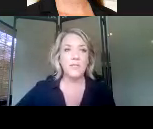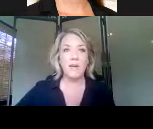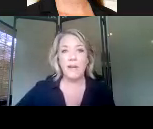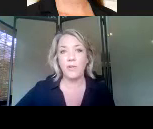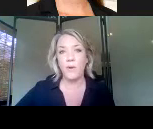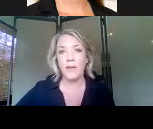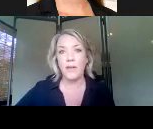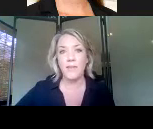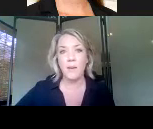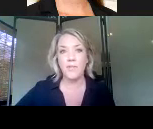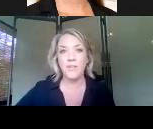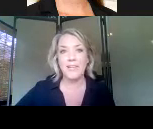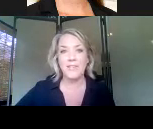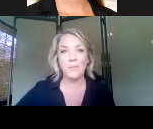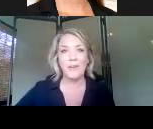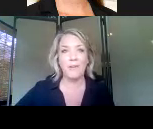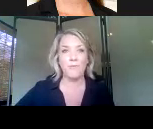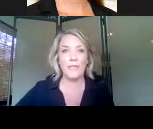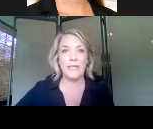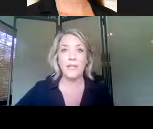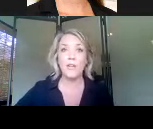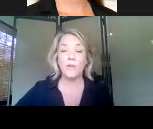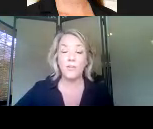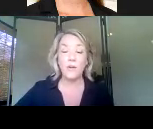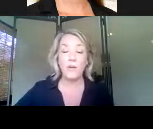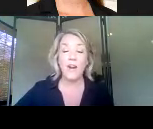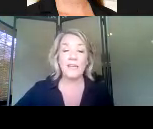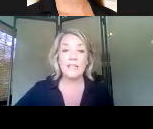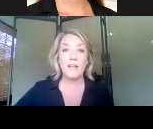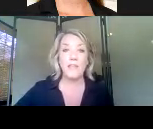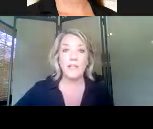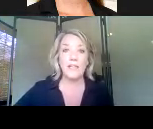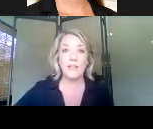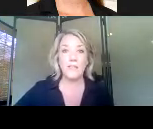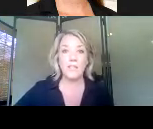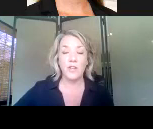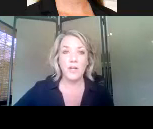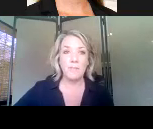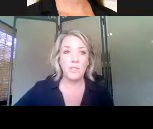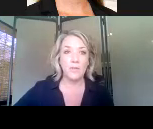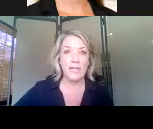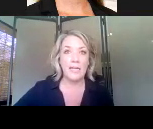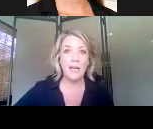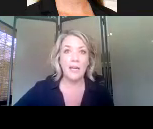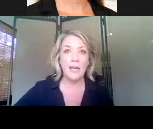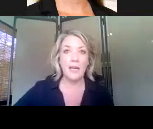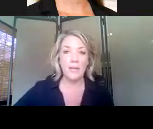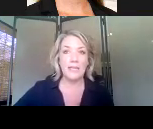seek to allow everyone the opportunity to communicate fully, regardless of their hearing, vision, or